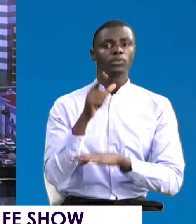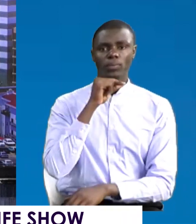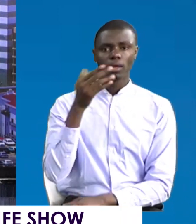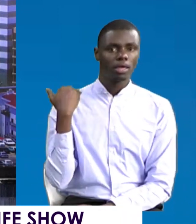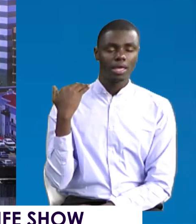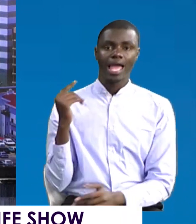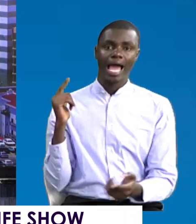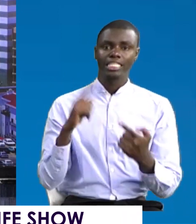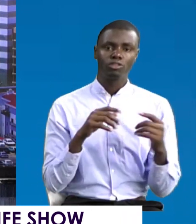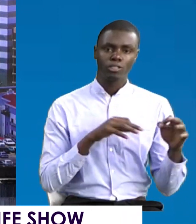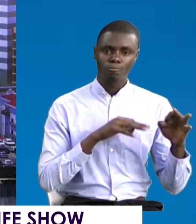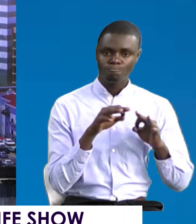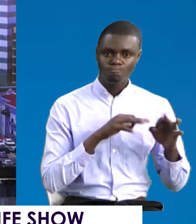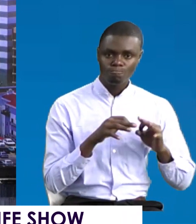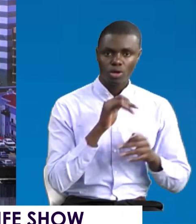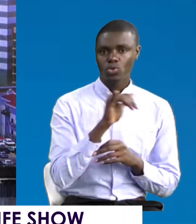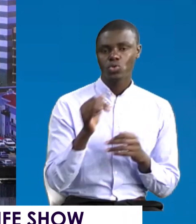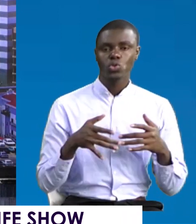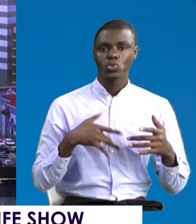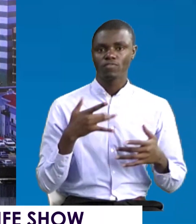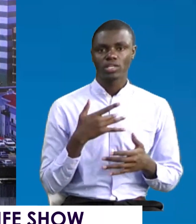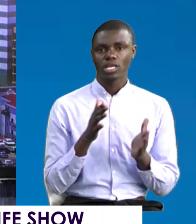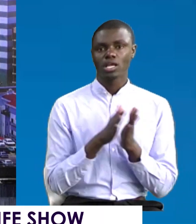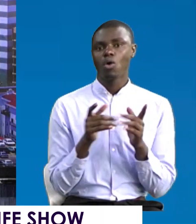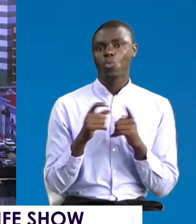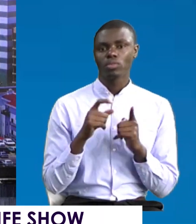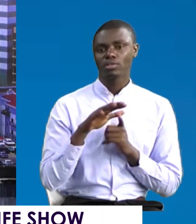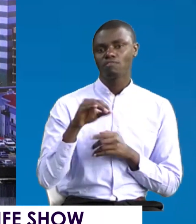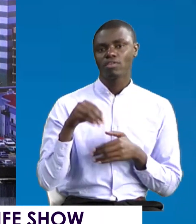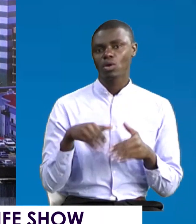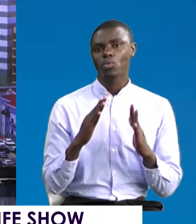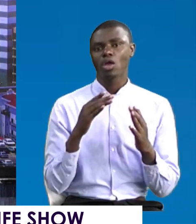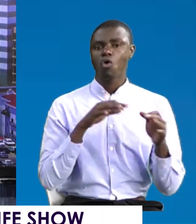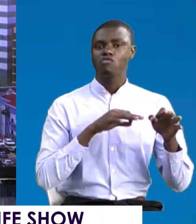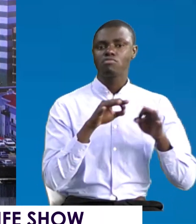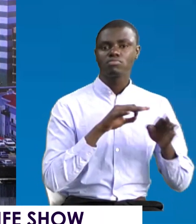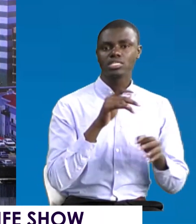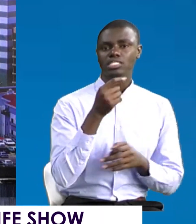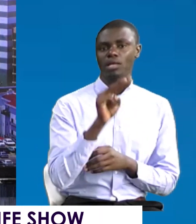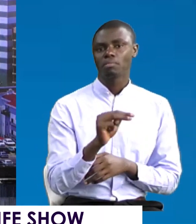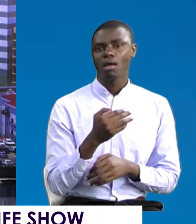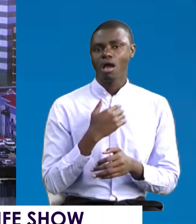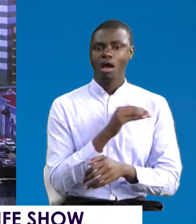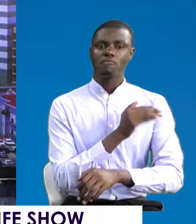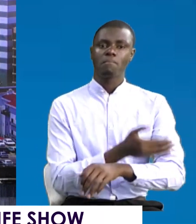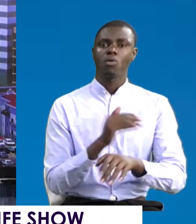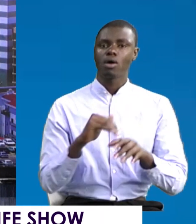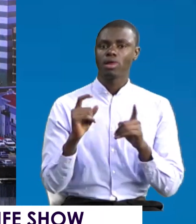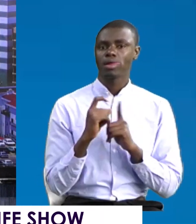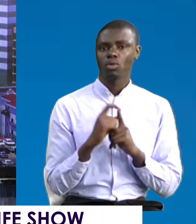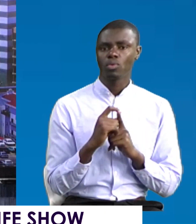you start describing those feelings with words, find a way of describing them. There is power in